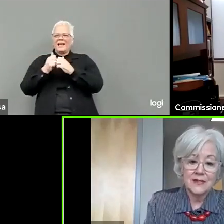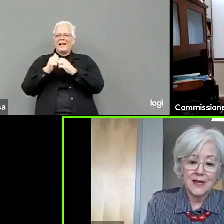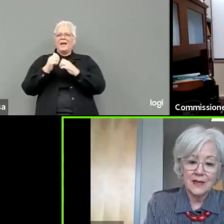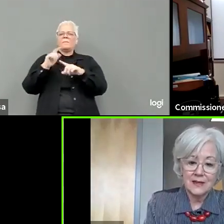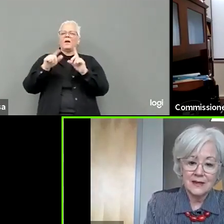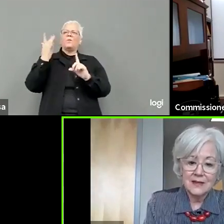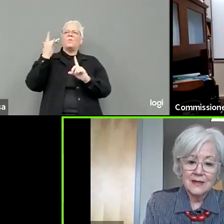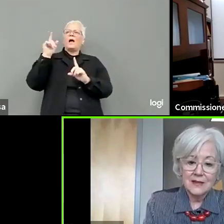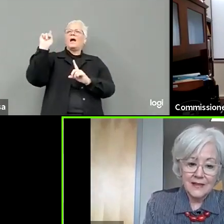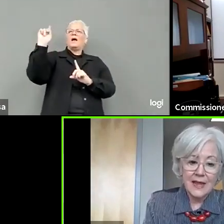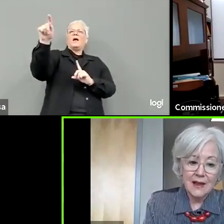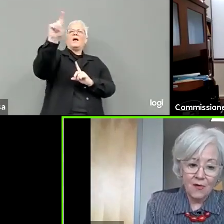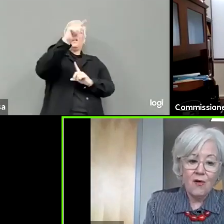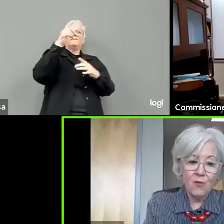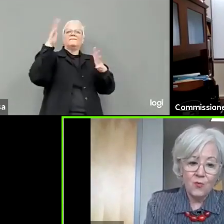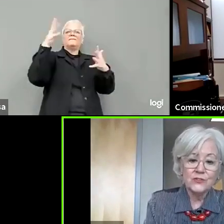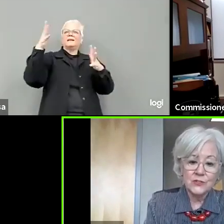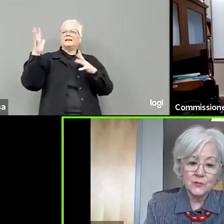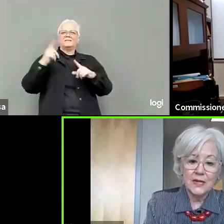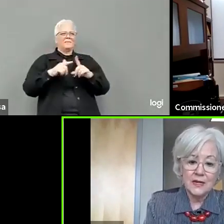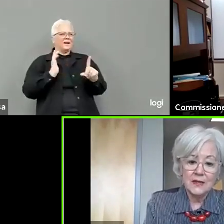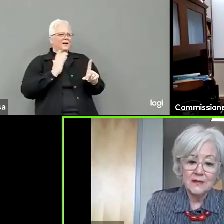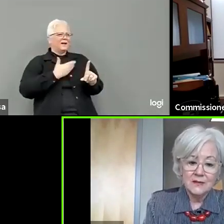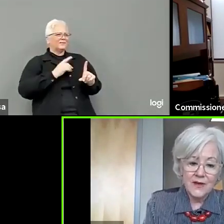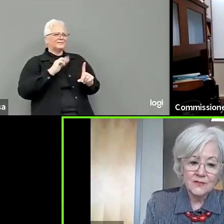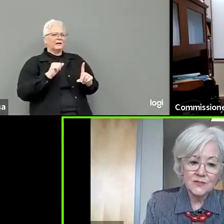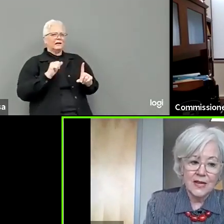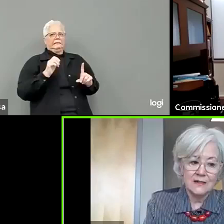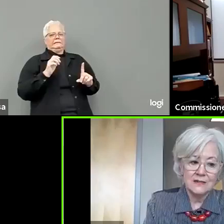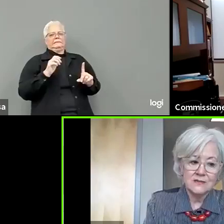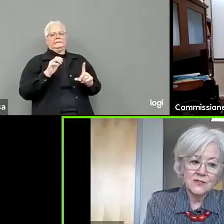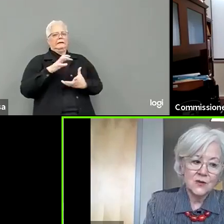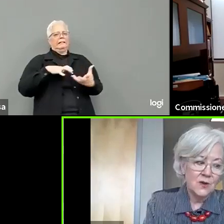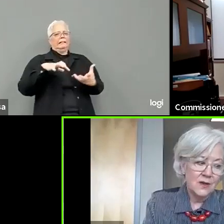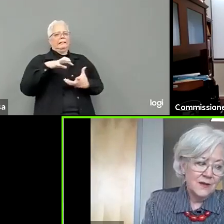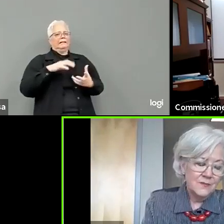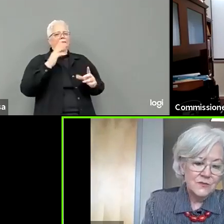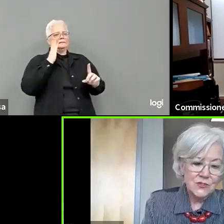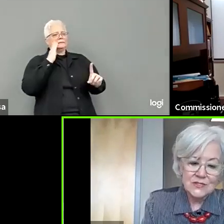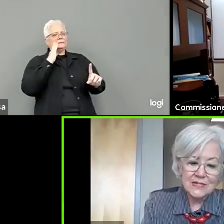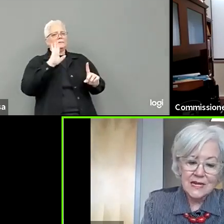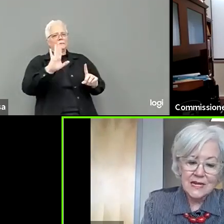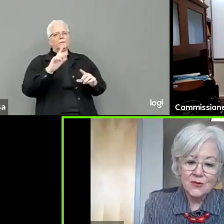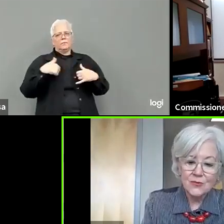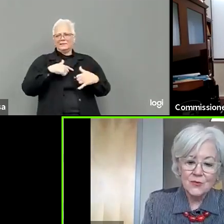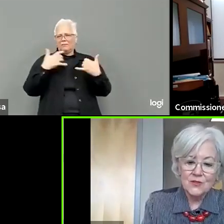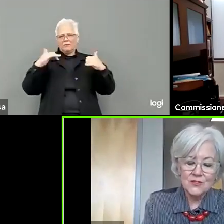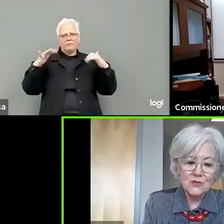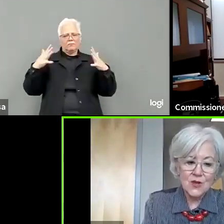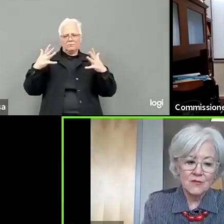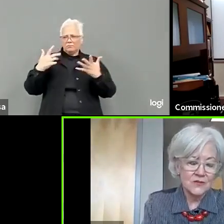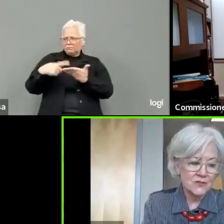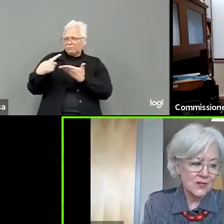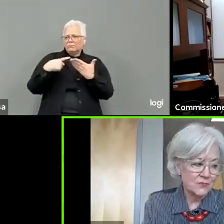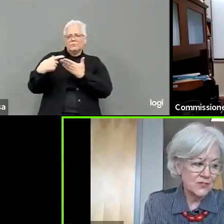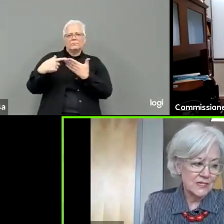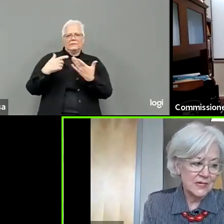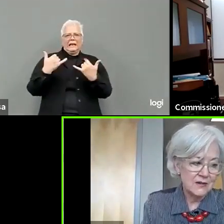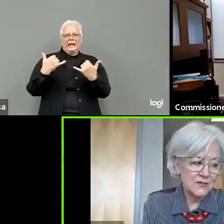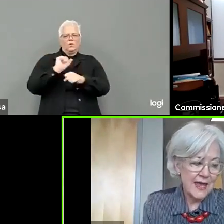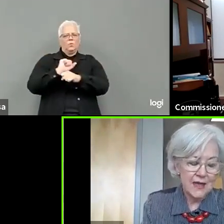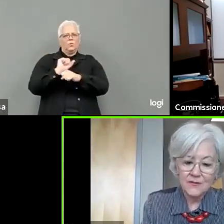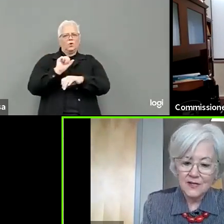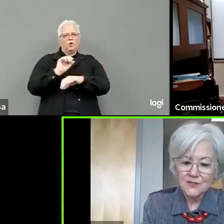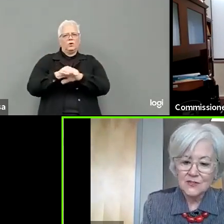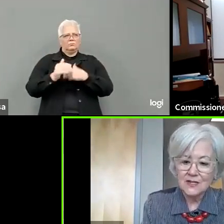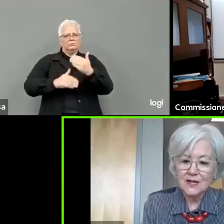virus and they all wish to be vaccinated. So just sitting here through this news conference, I've